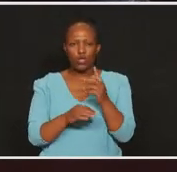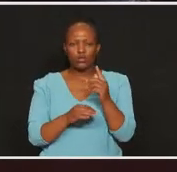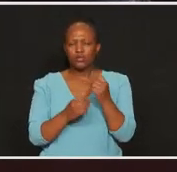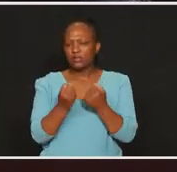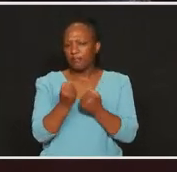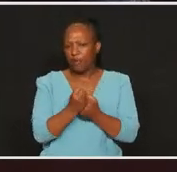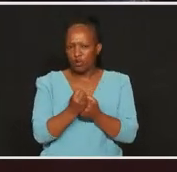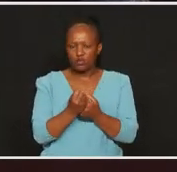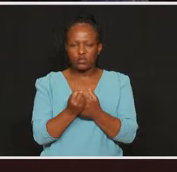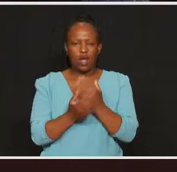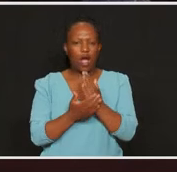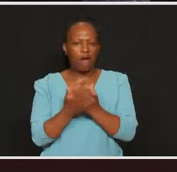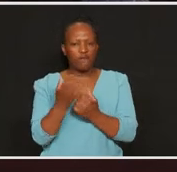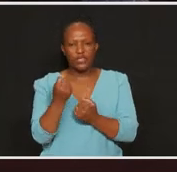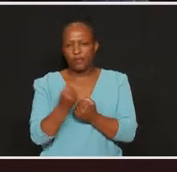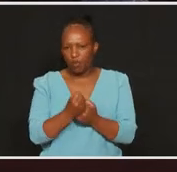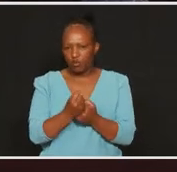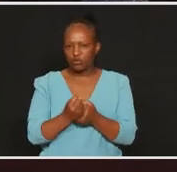yes